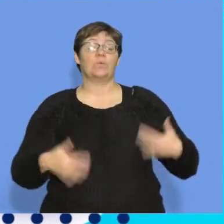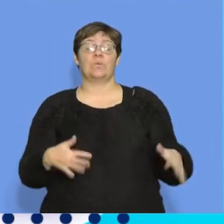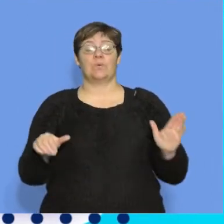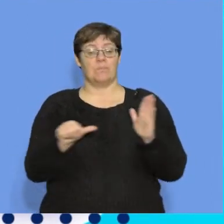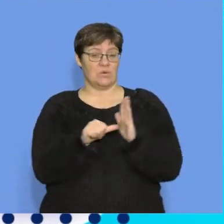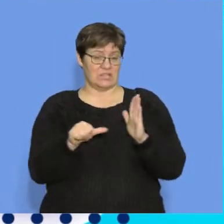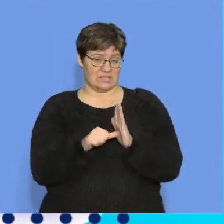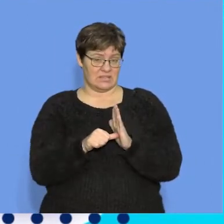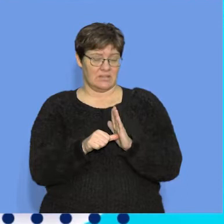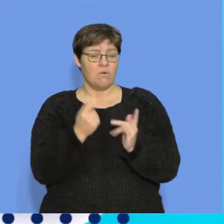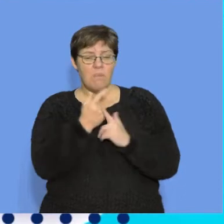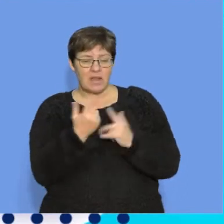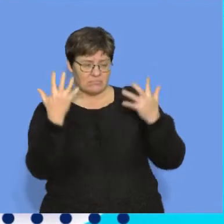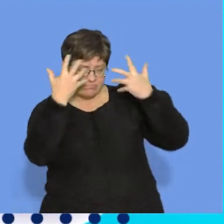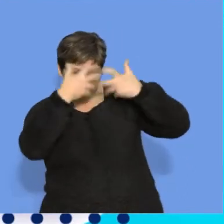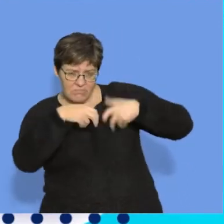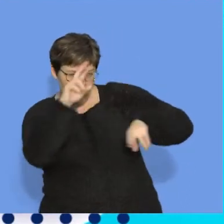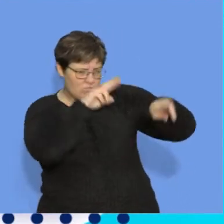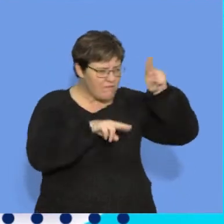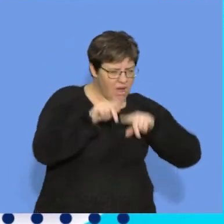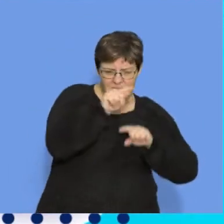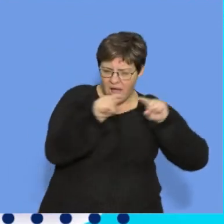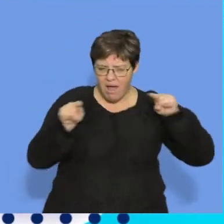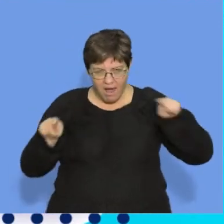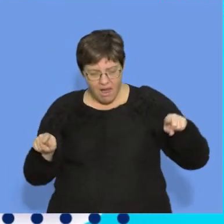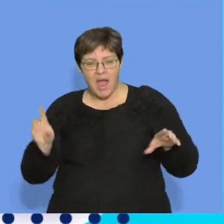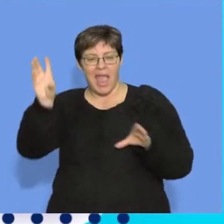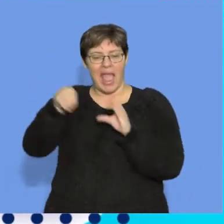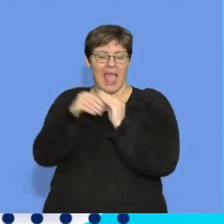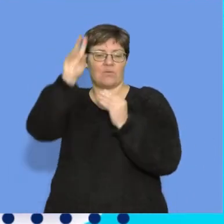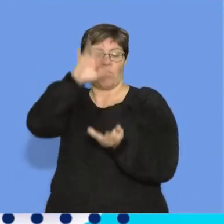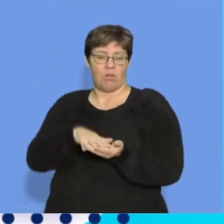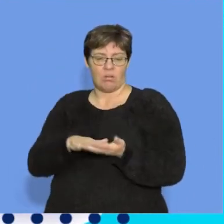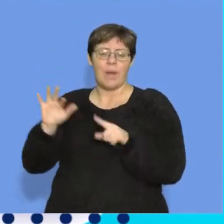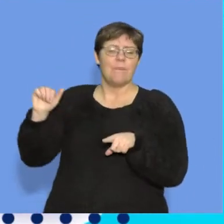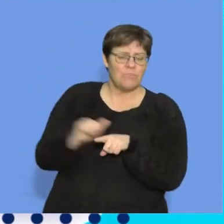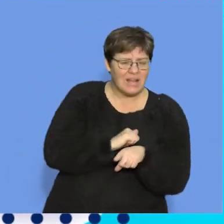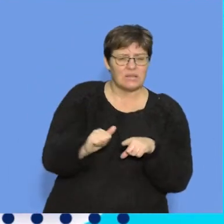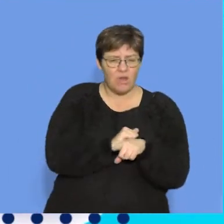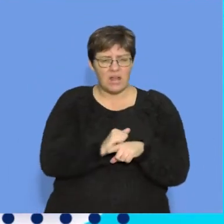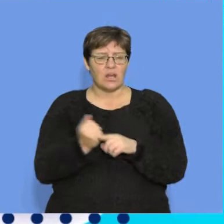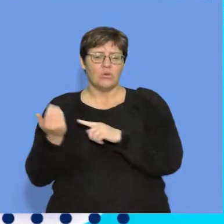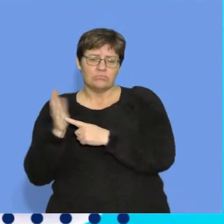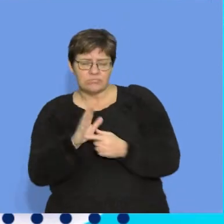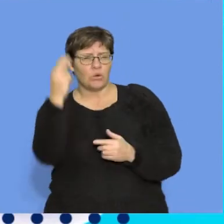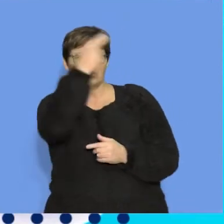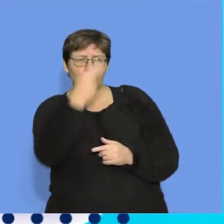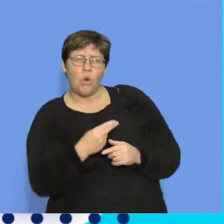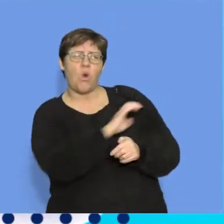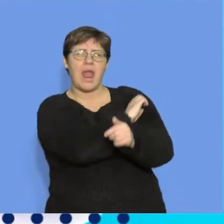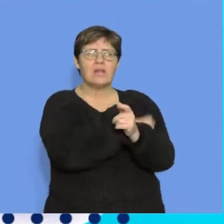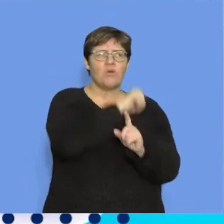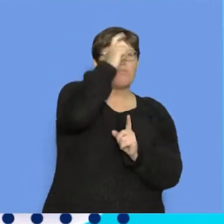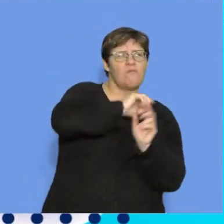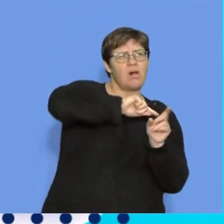sure you consolidate your revision as you're doing that, and practice drawing energy profiles, recognizing what's